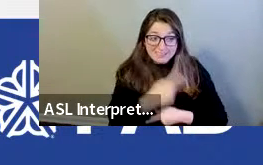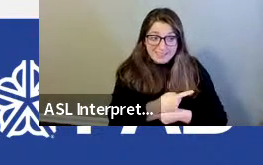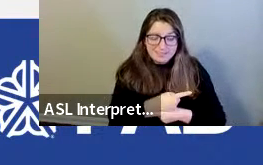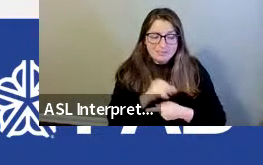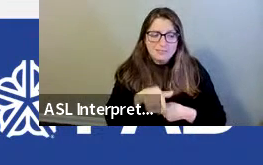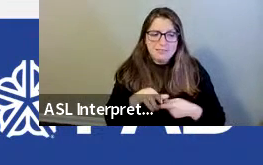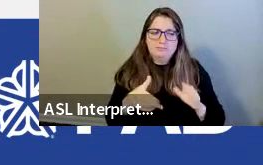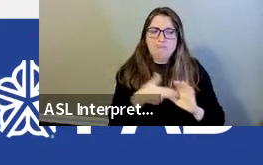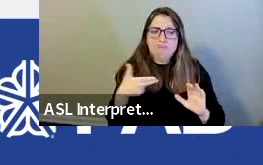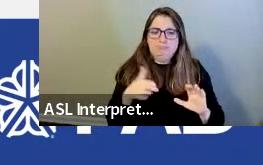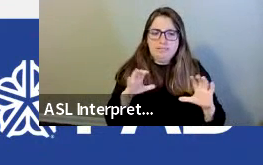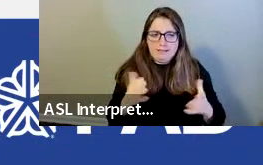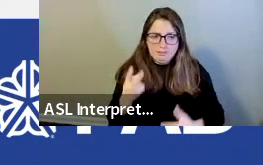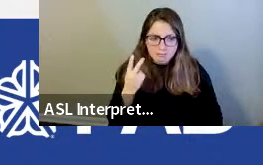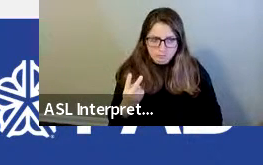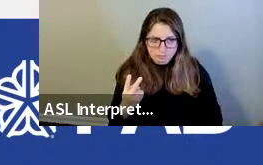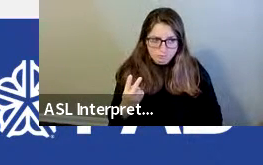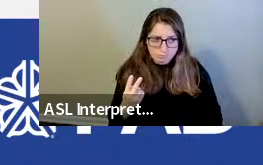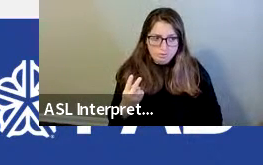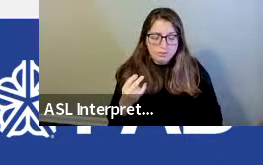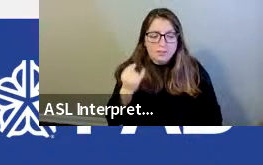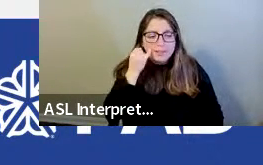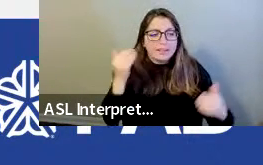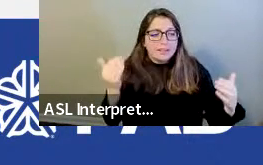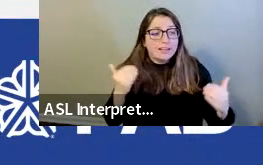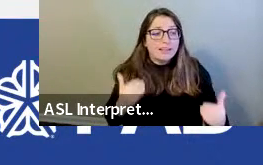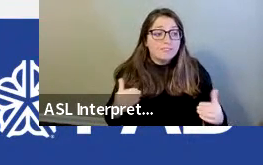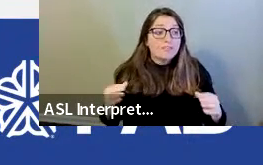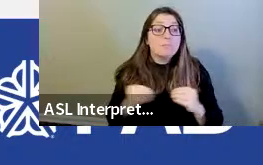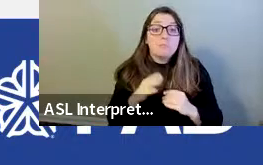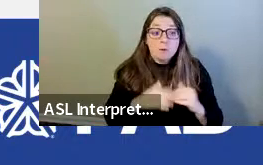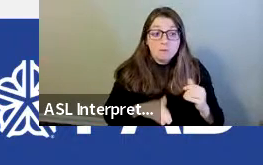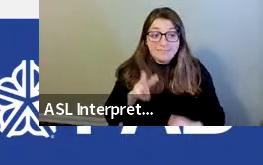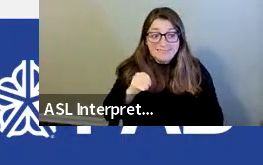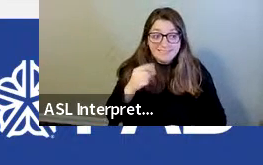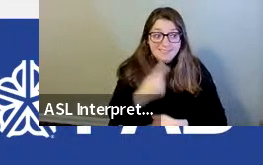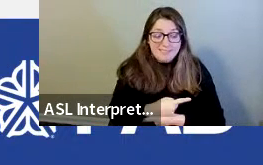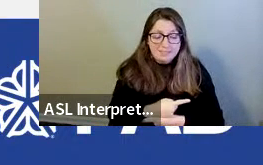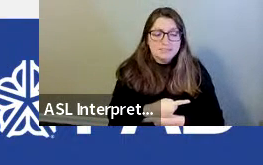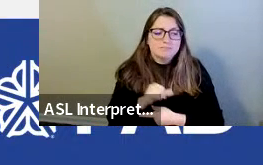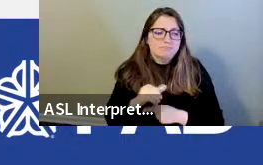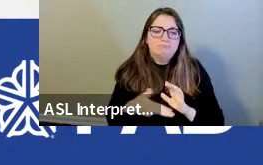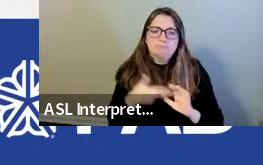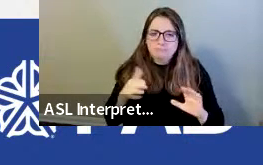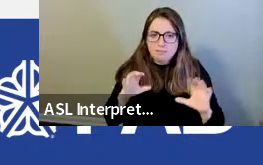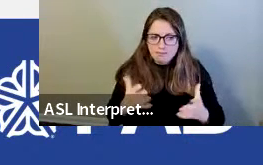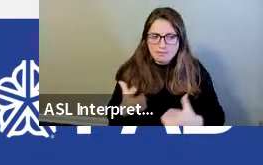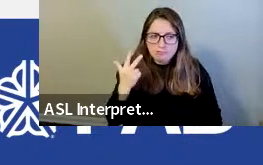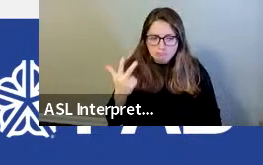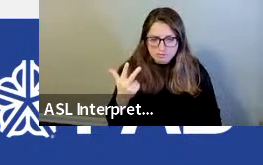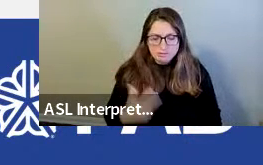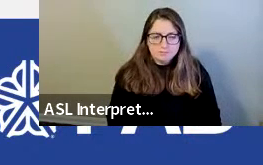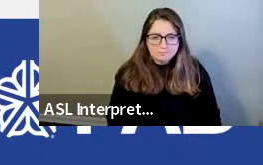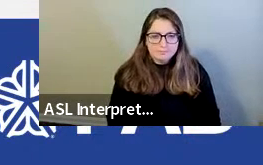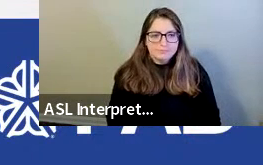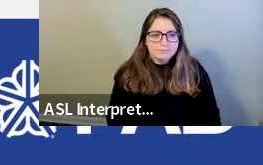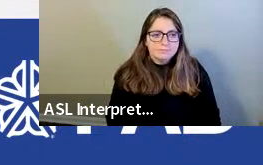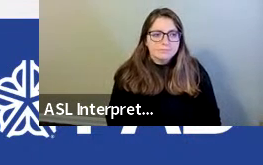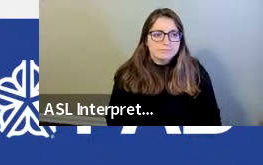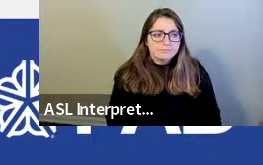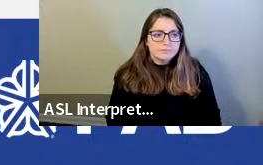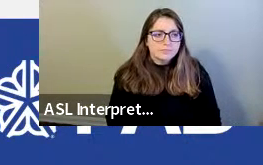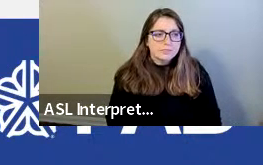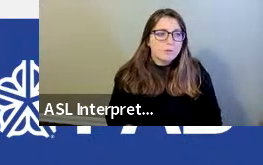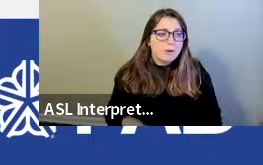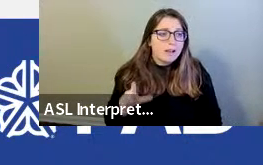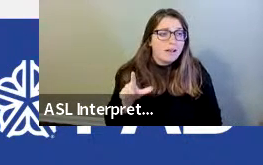if the suspension is greater than 60 days, that's considered a class 3 sanction. So going one by one, we can start over here on the